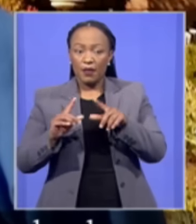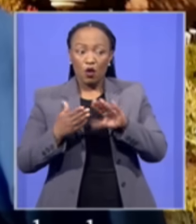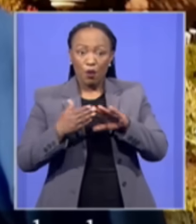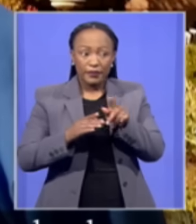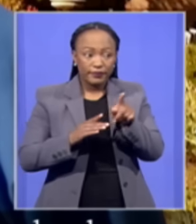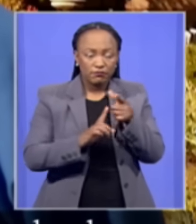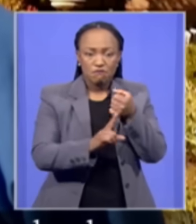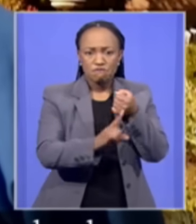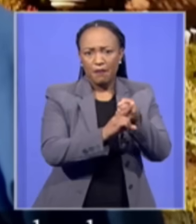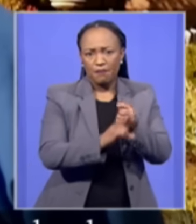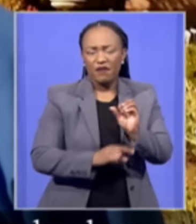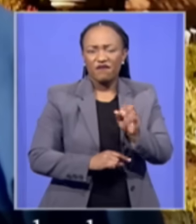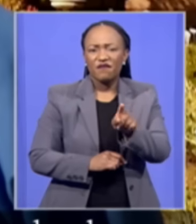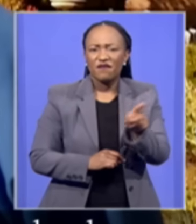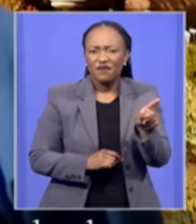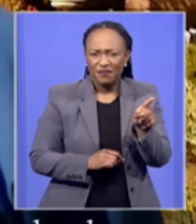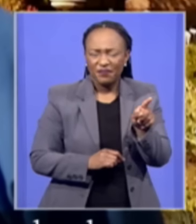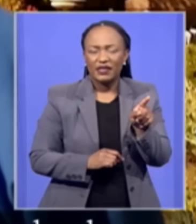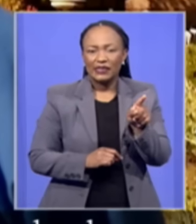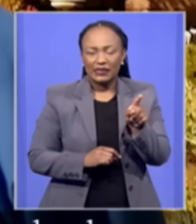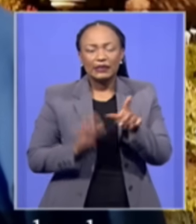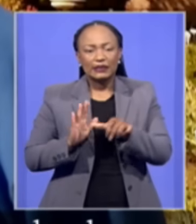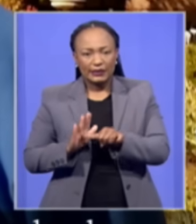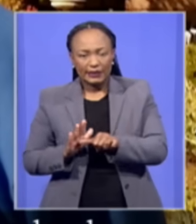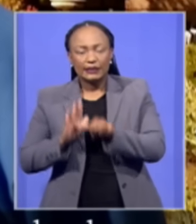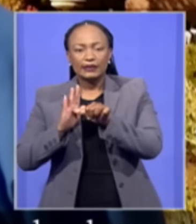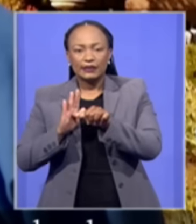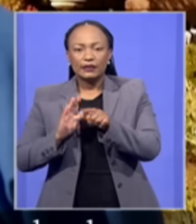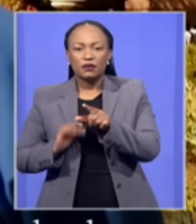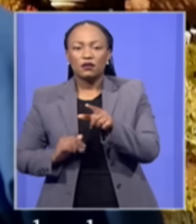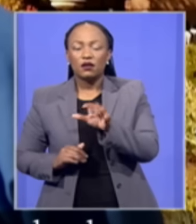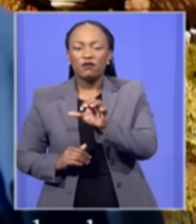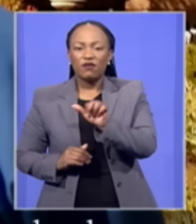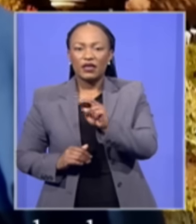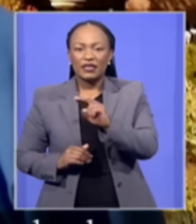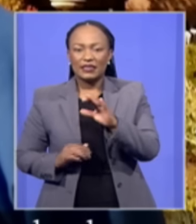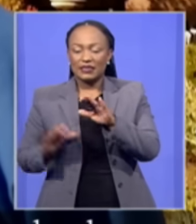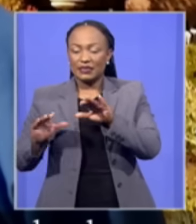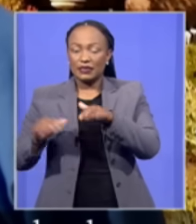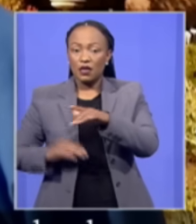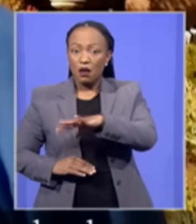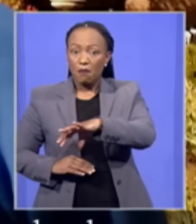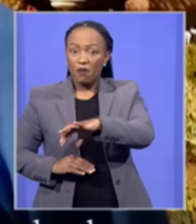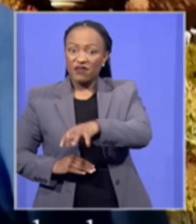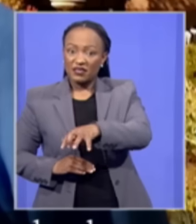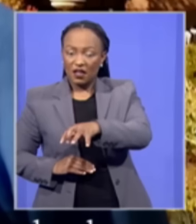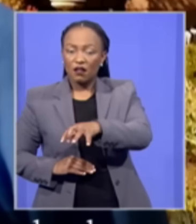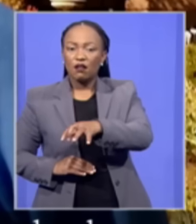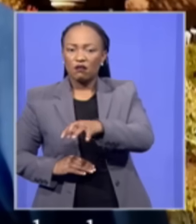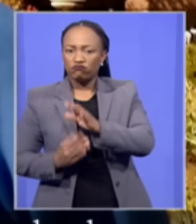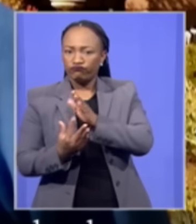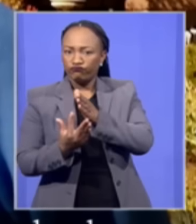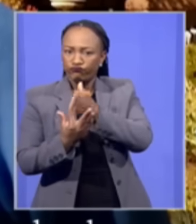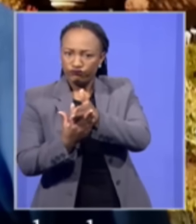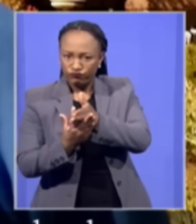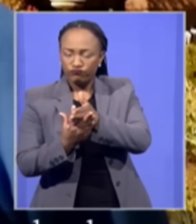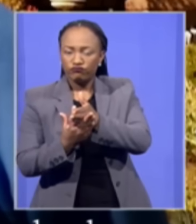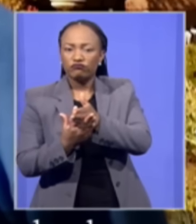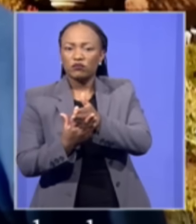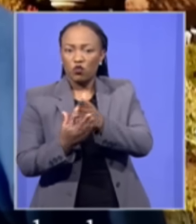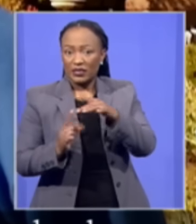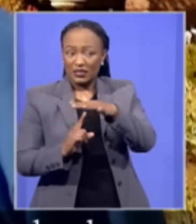at large. So it was important that the African National Congress at a provincial level intervene in a situation